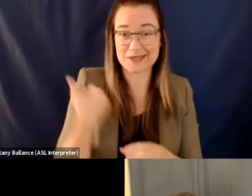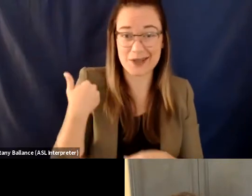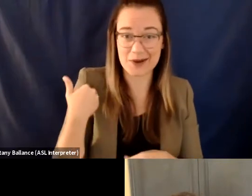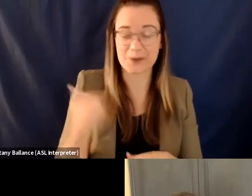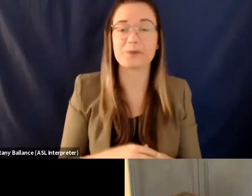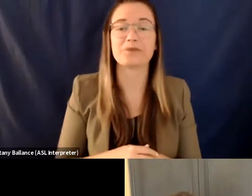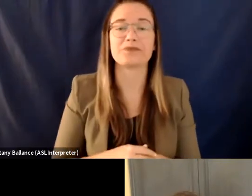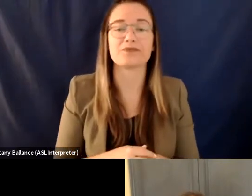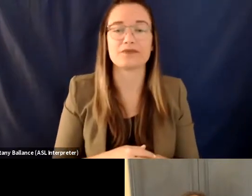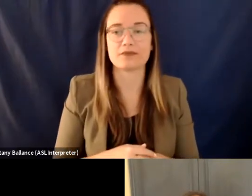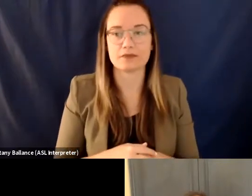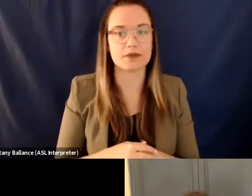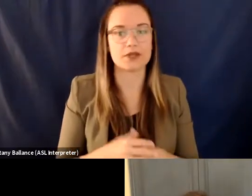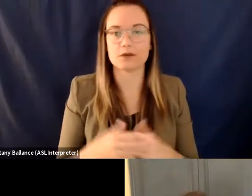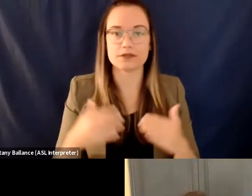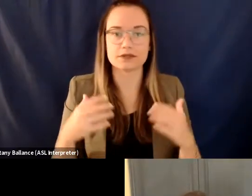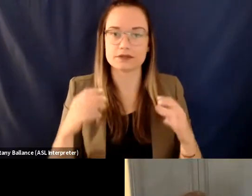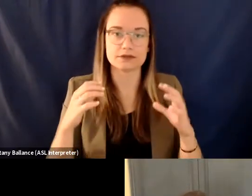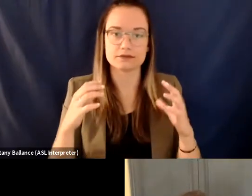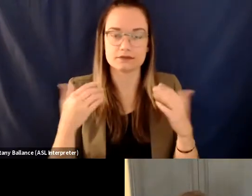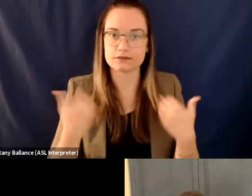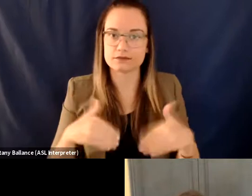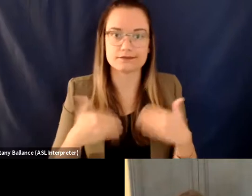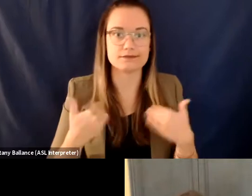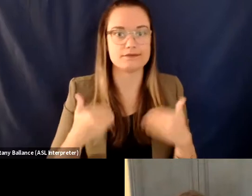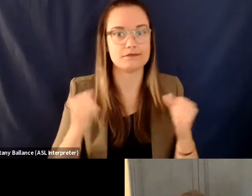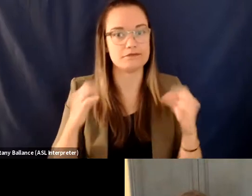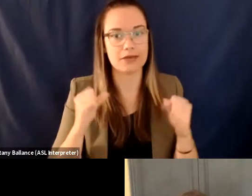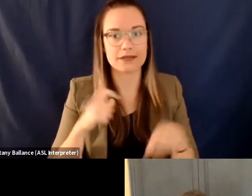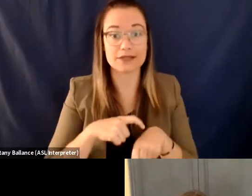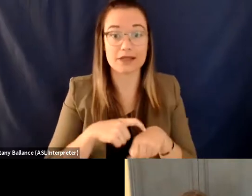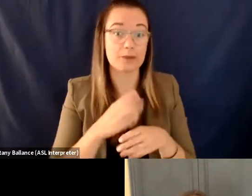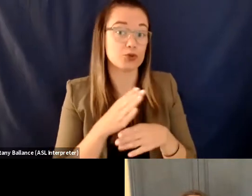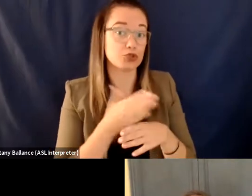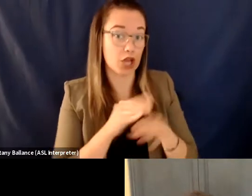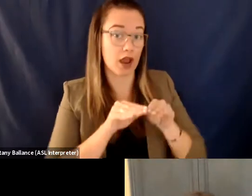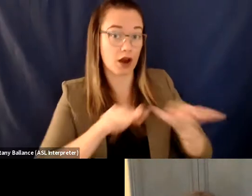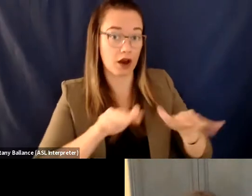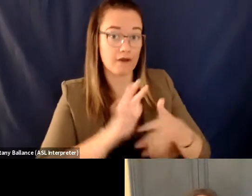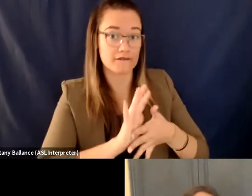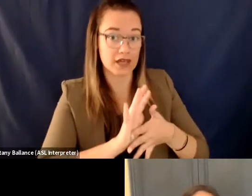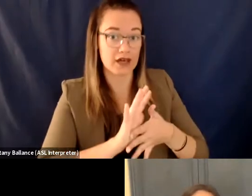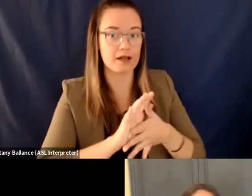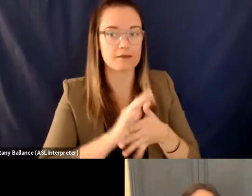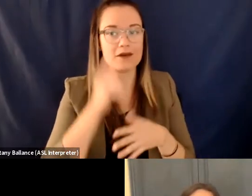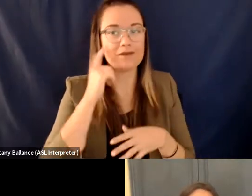was an extraordinary time to share the film. We've never made a film that